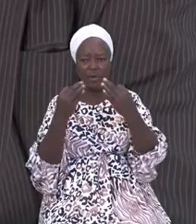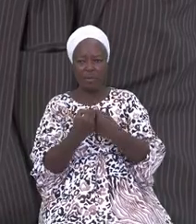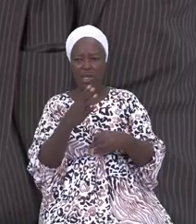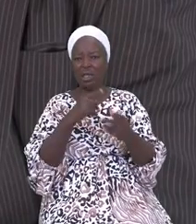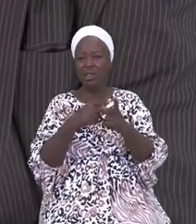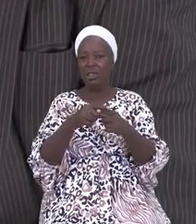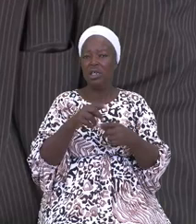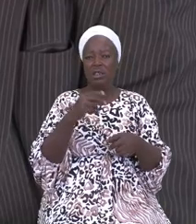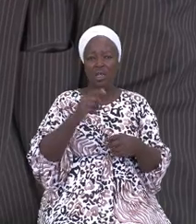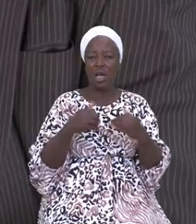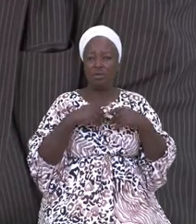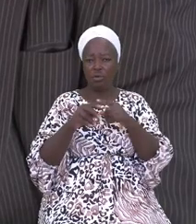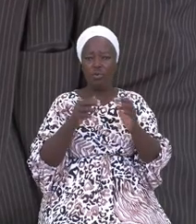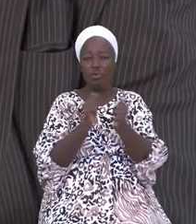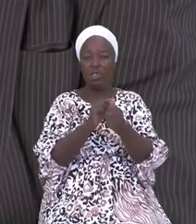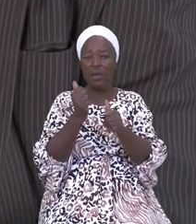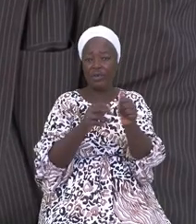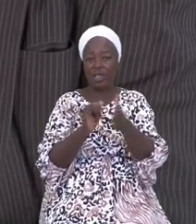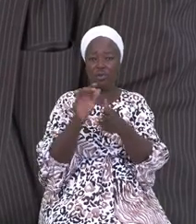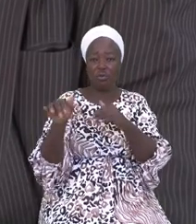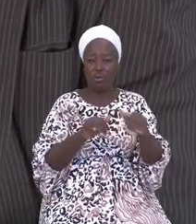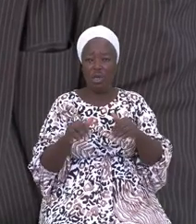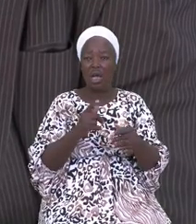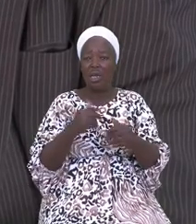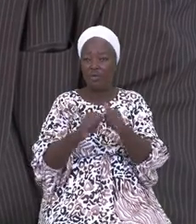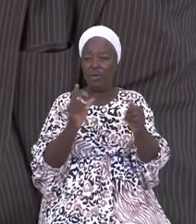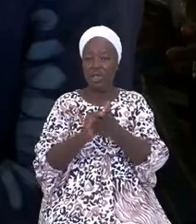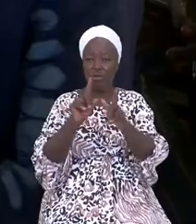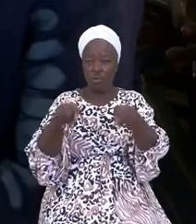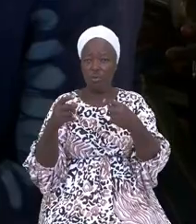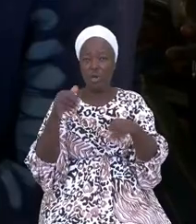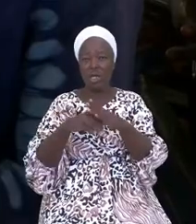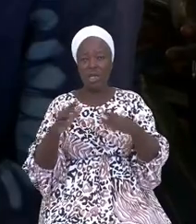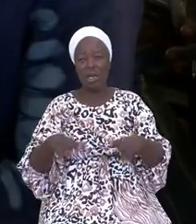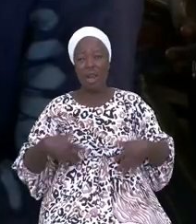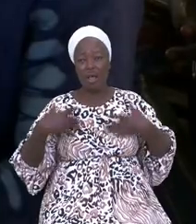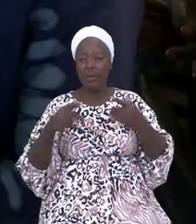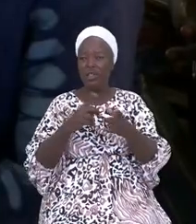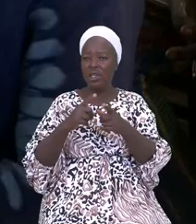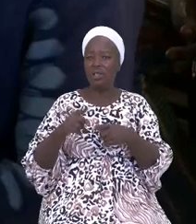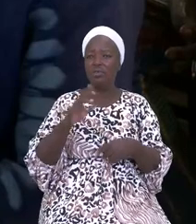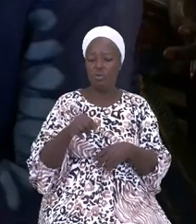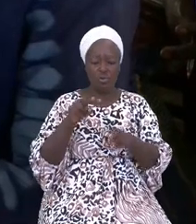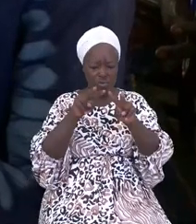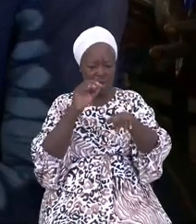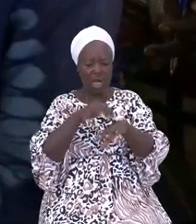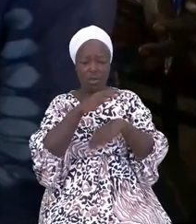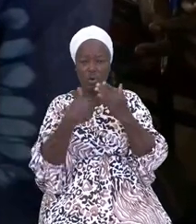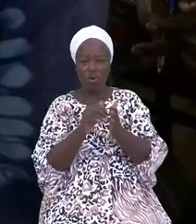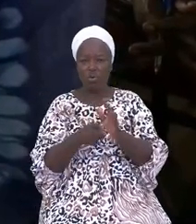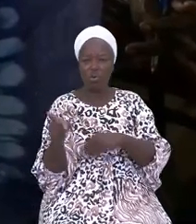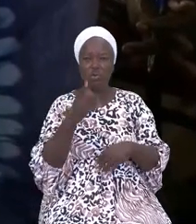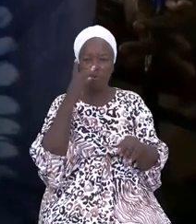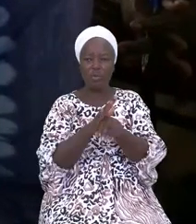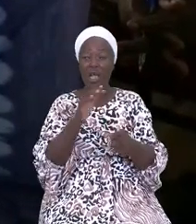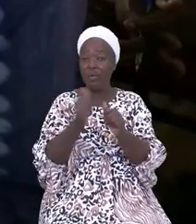to everything you do and everywhere you go in life. Just look at those promises. Every one of